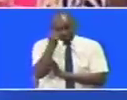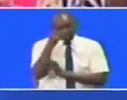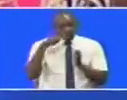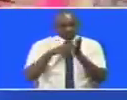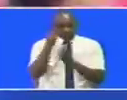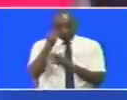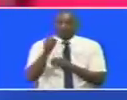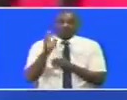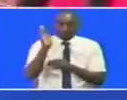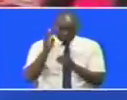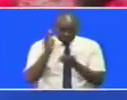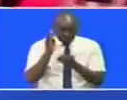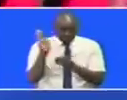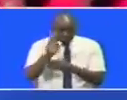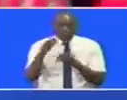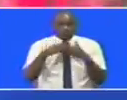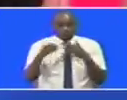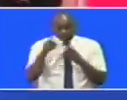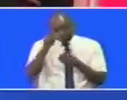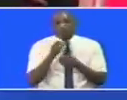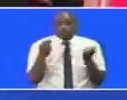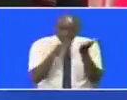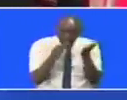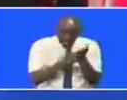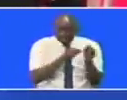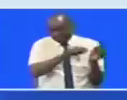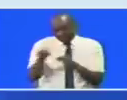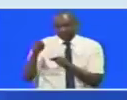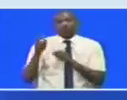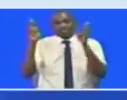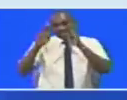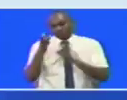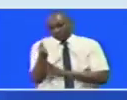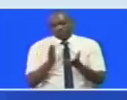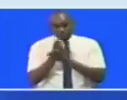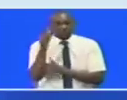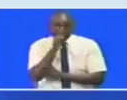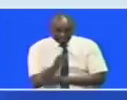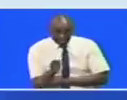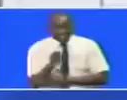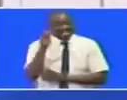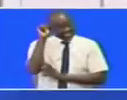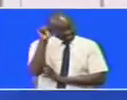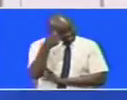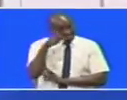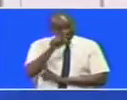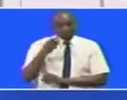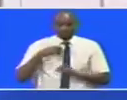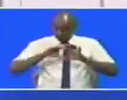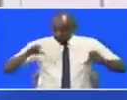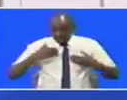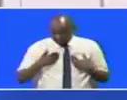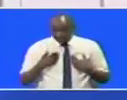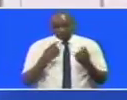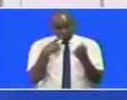billion pipeline to help ship Uganda's crude to international markets. Kenya had been fronted to undertake the pipeline, but